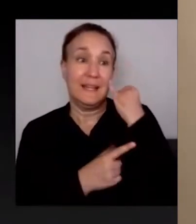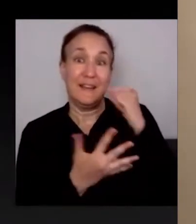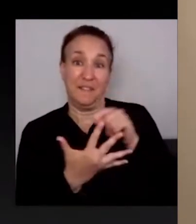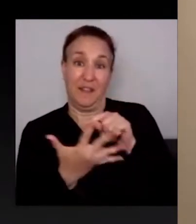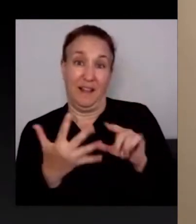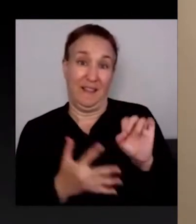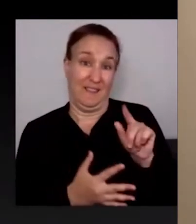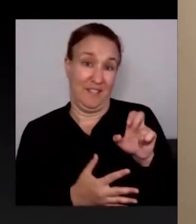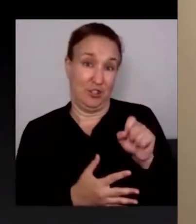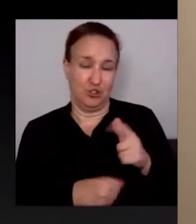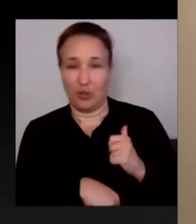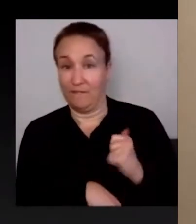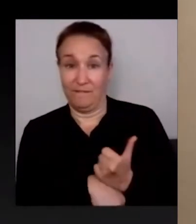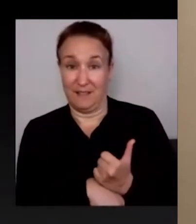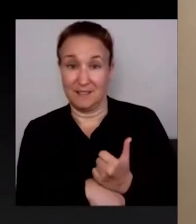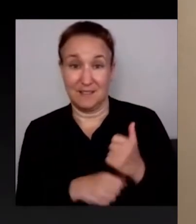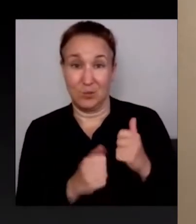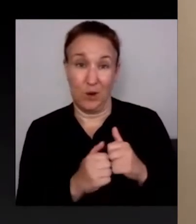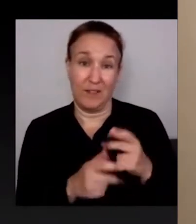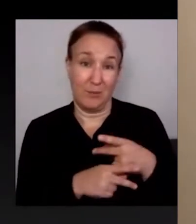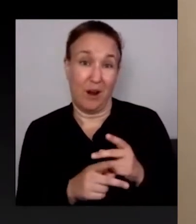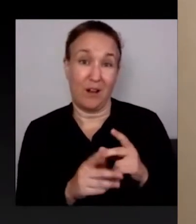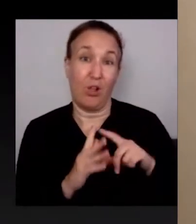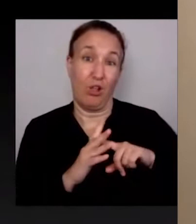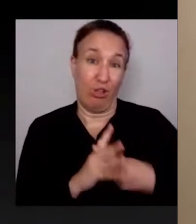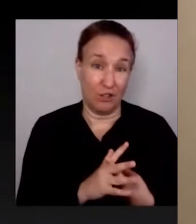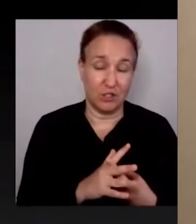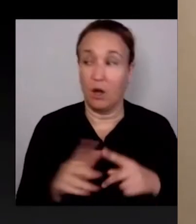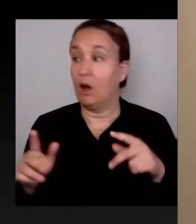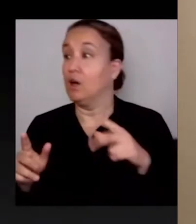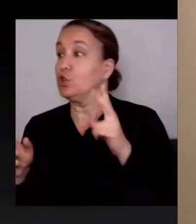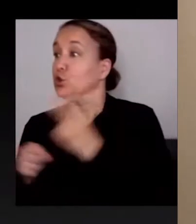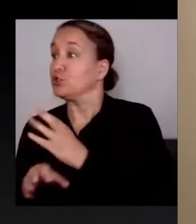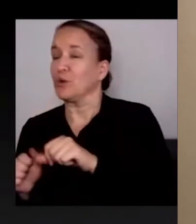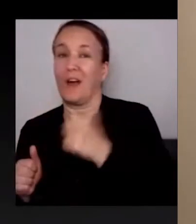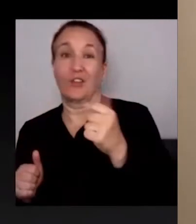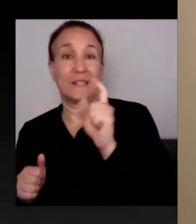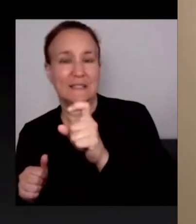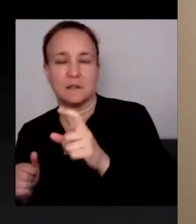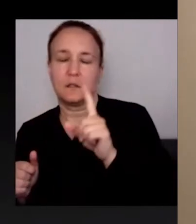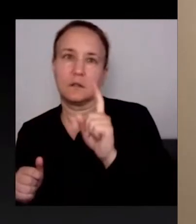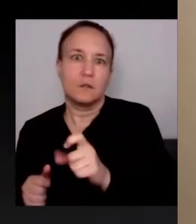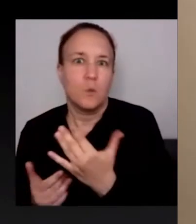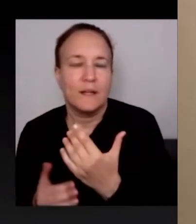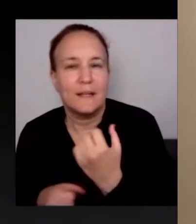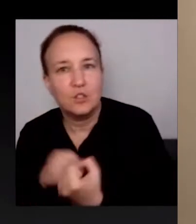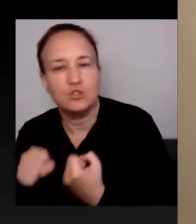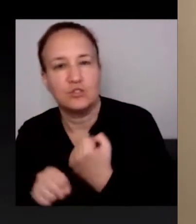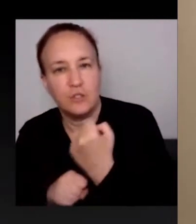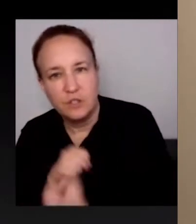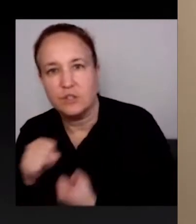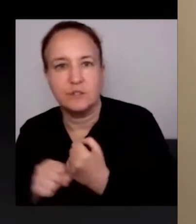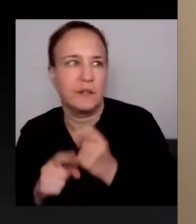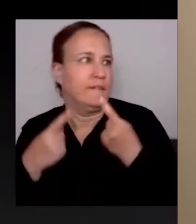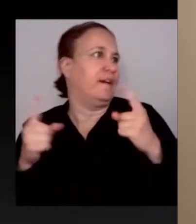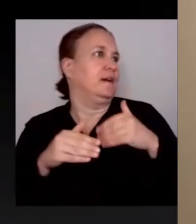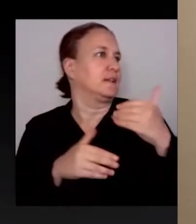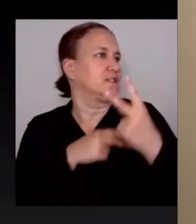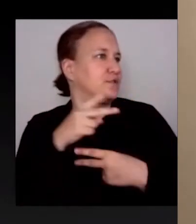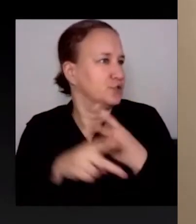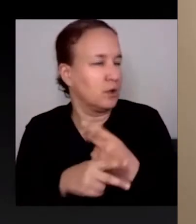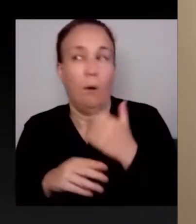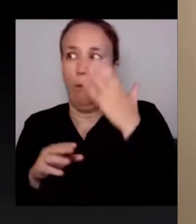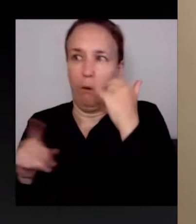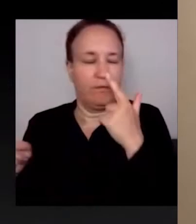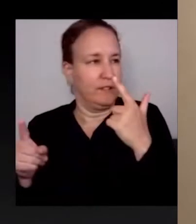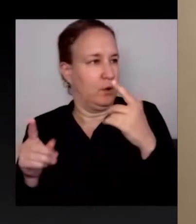product launch, then users with other needs are going to have to wait maybe even years for the next version and hope their use case is identified and built